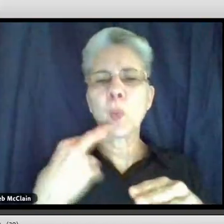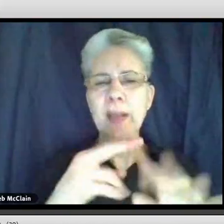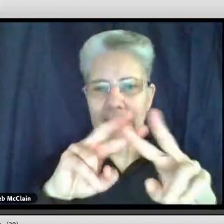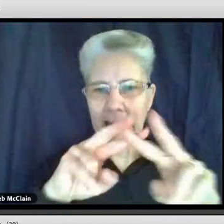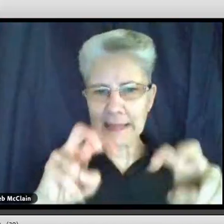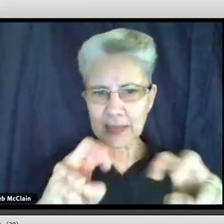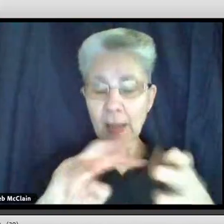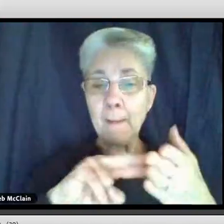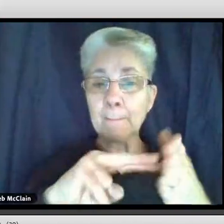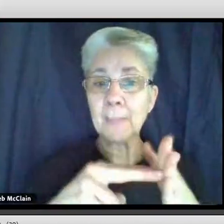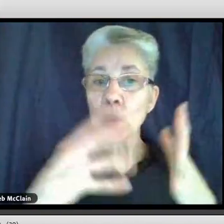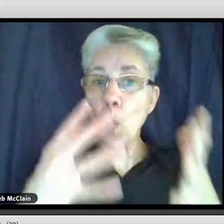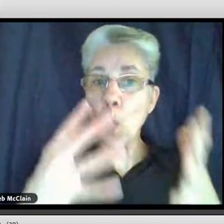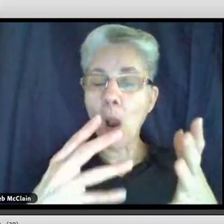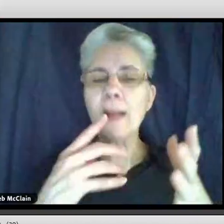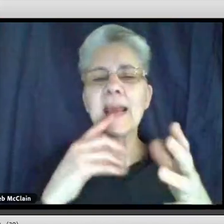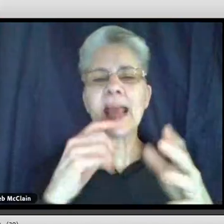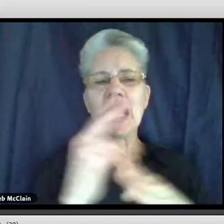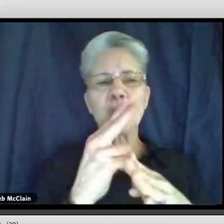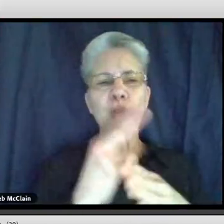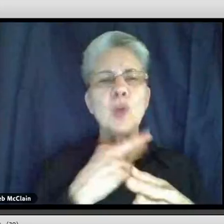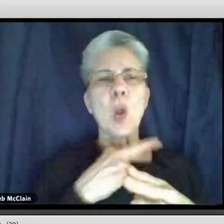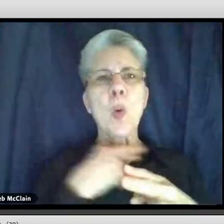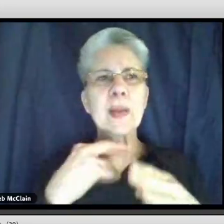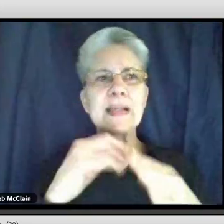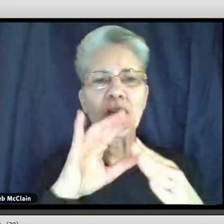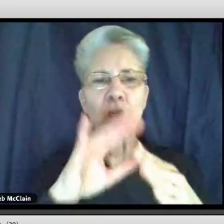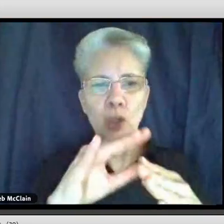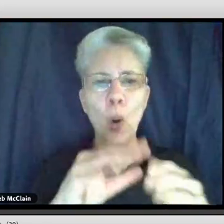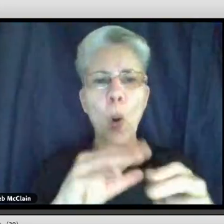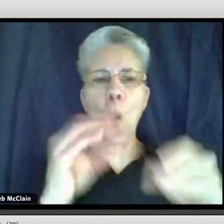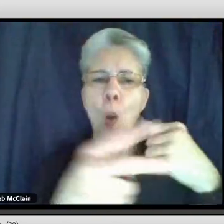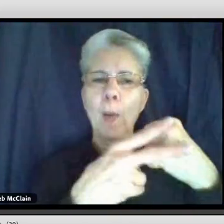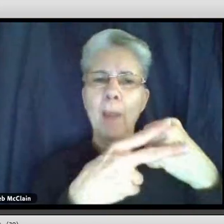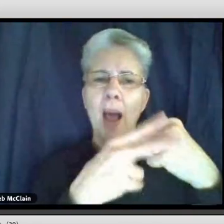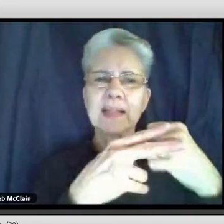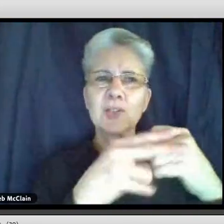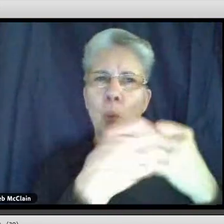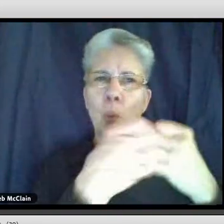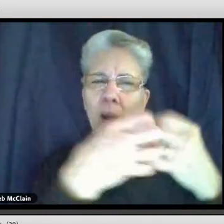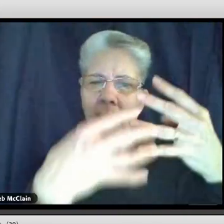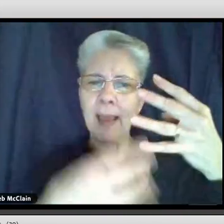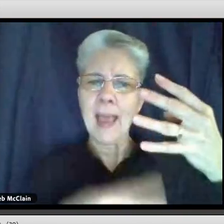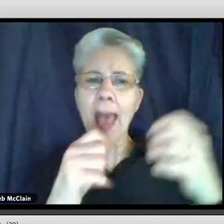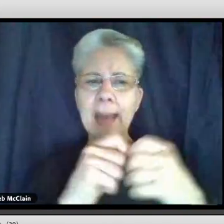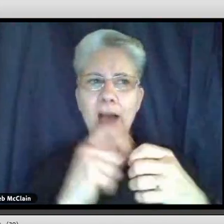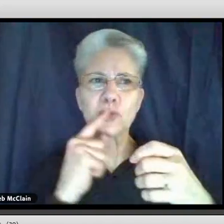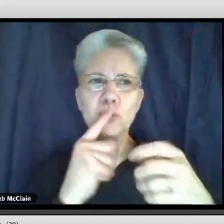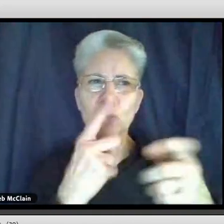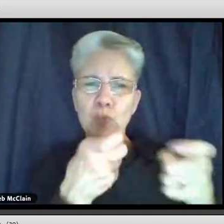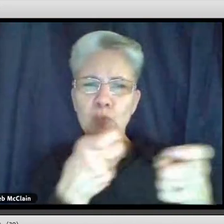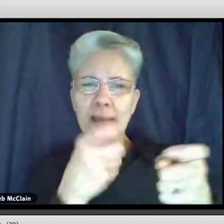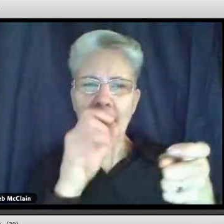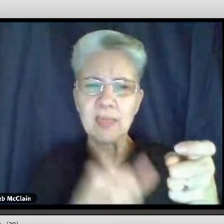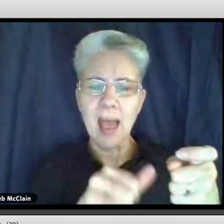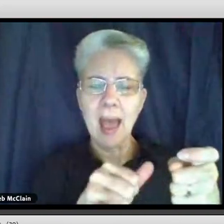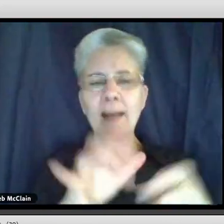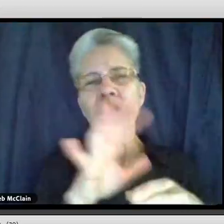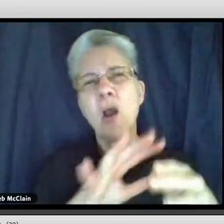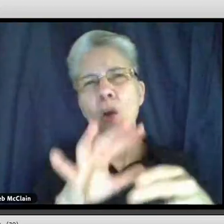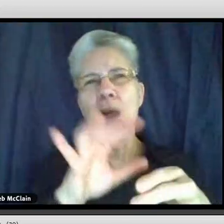And what it is it's used to assess risk in your repository and also to help you figure out how to mitigate those risks, usually around